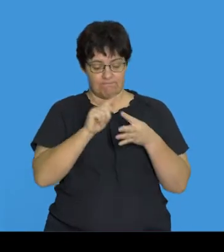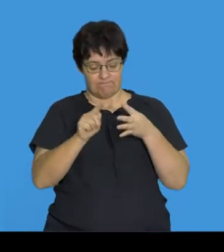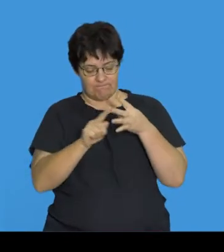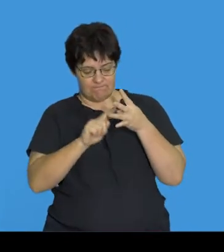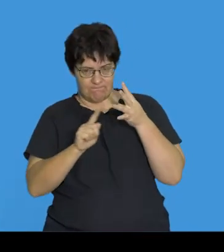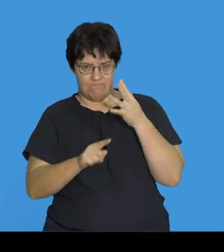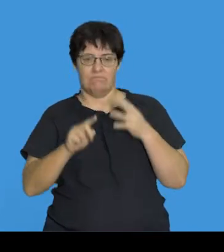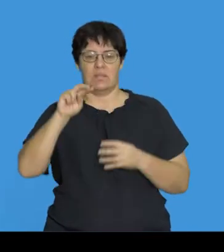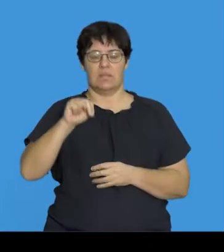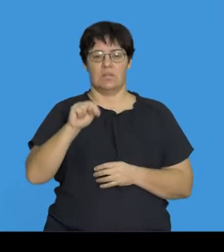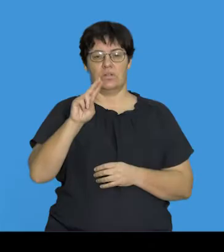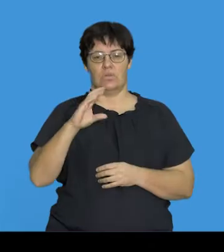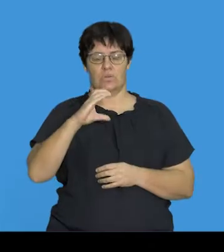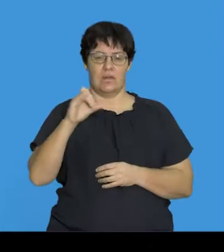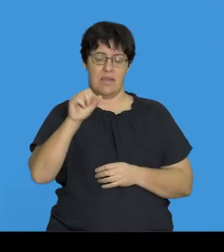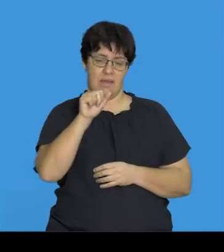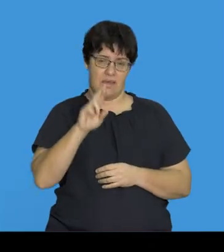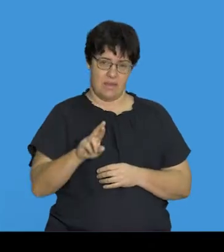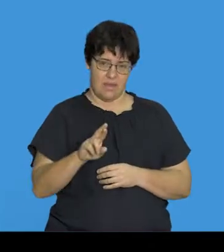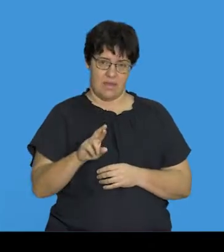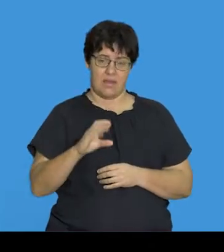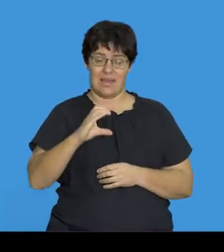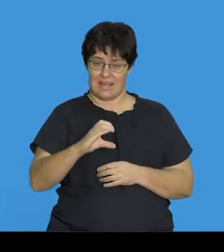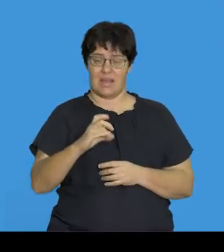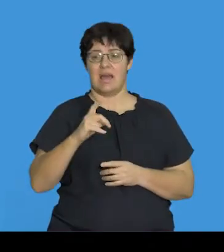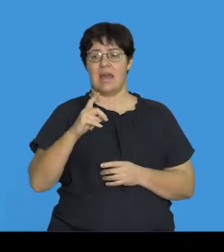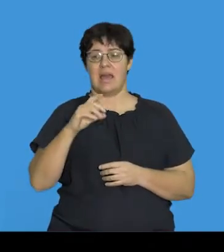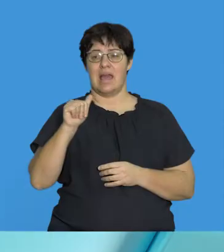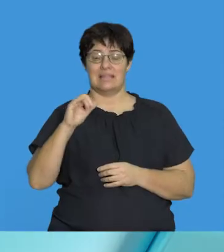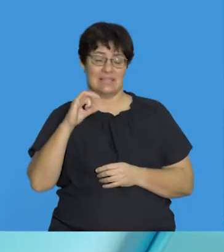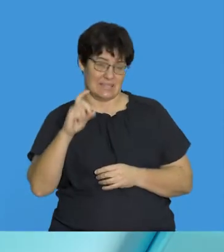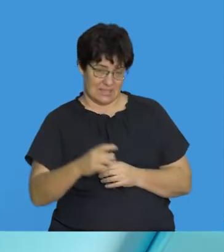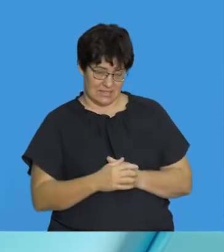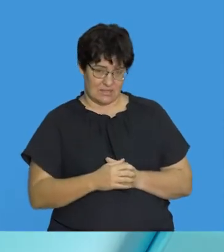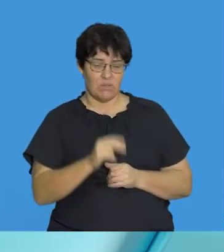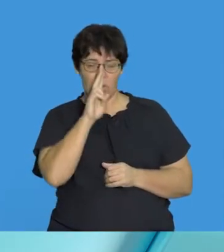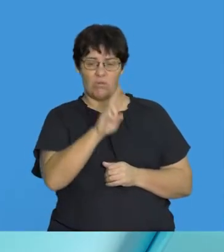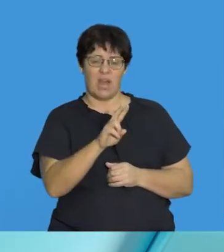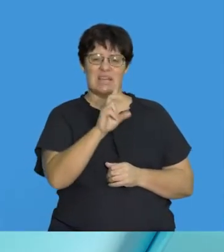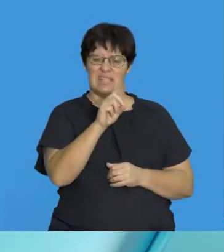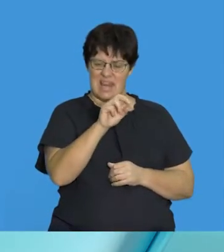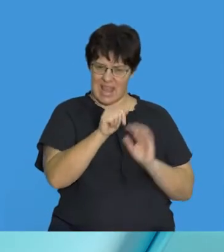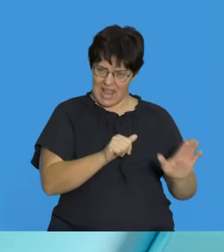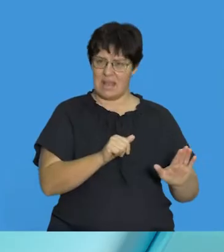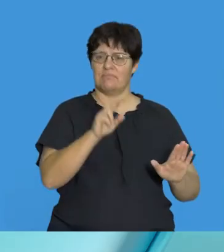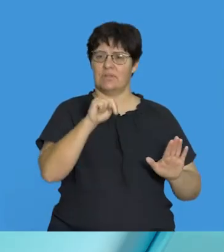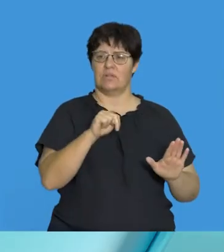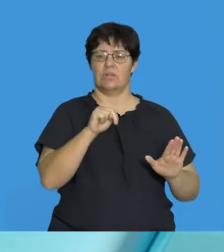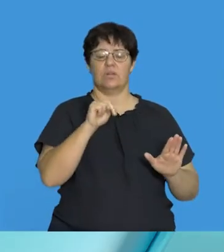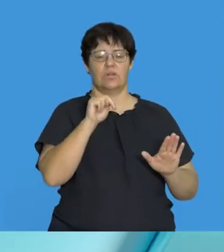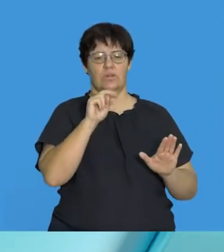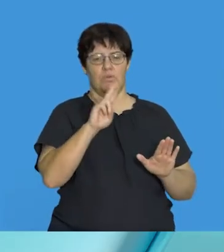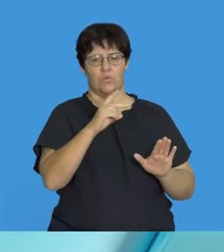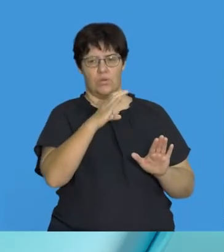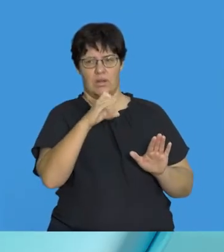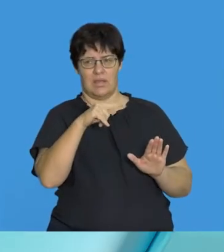of nucleic acids, and if we go back to our nucleic acids in the past, we've looked at DNA as a type of nucleic acid. Today we're